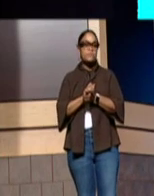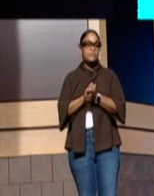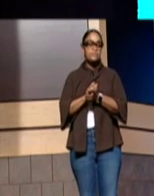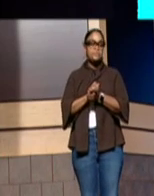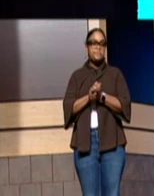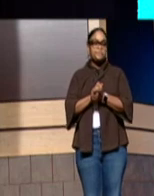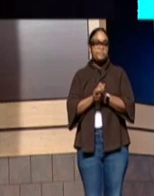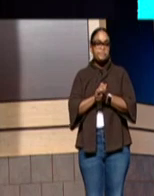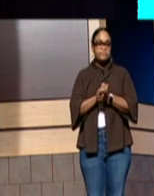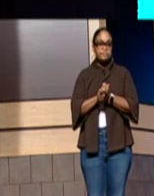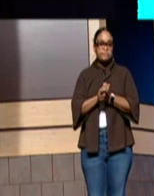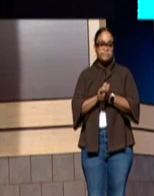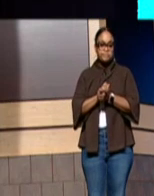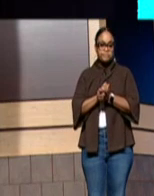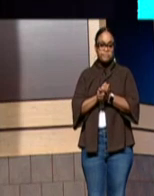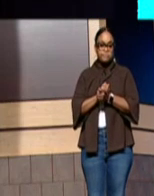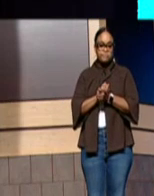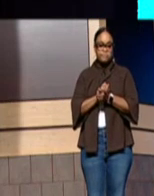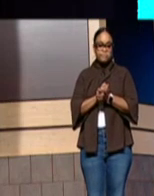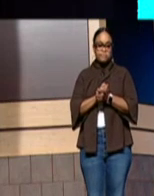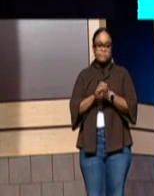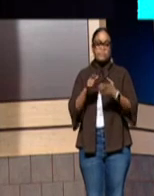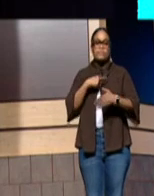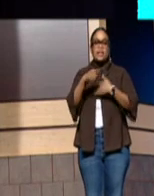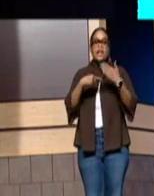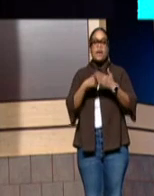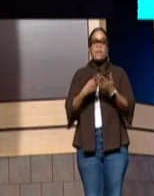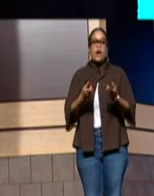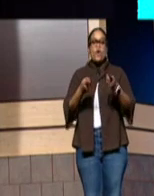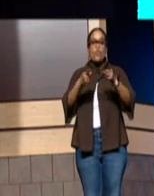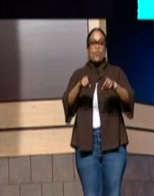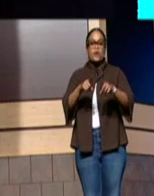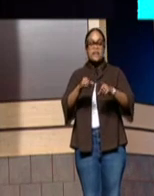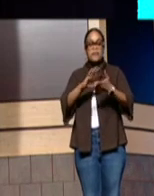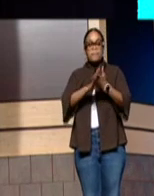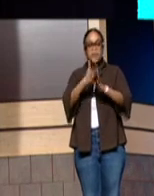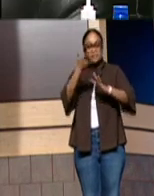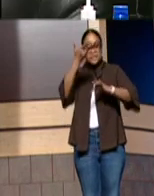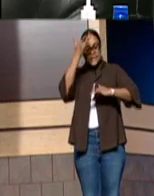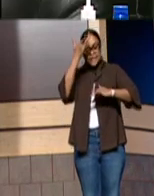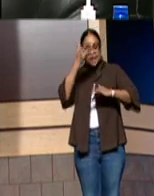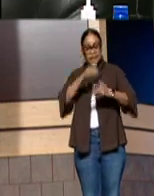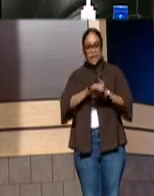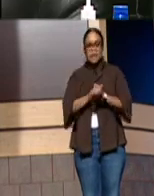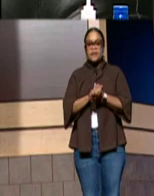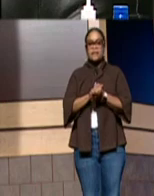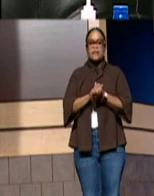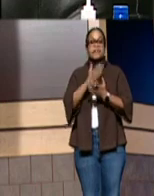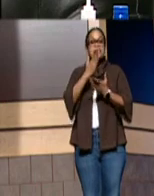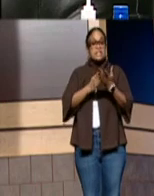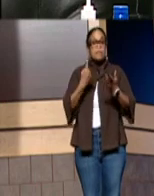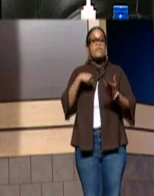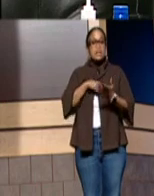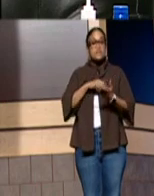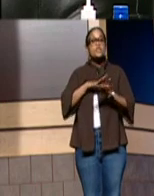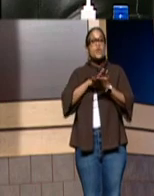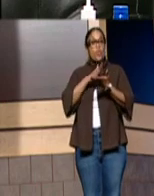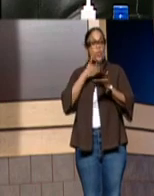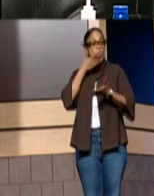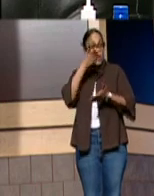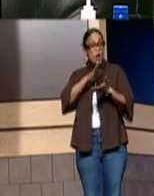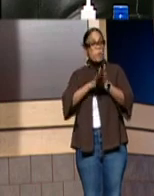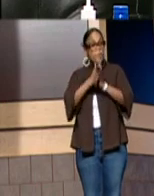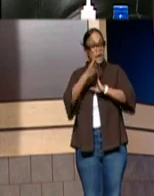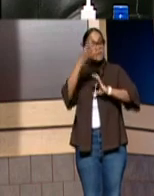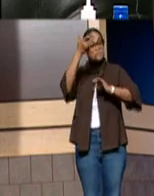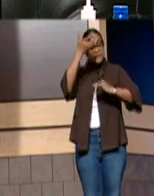Horace Smith said about when it comes to sickness. We're not bulletproof. Some of us are going to get sick. Mm-hmm.